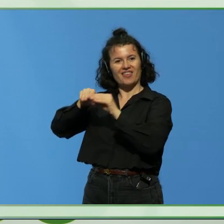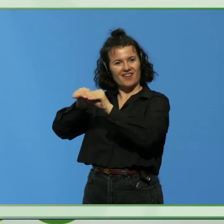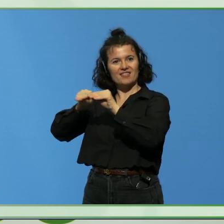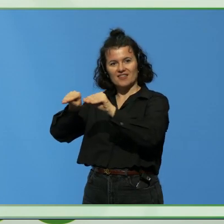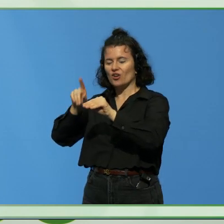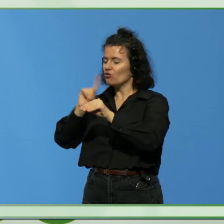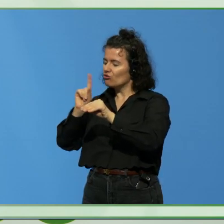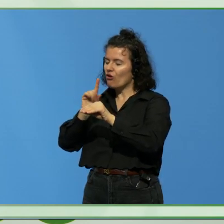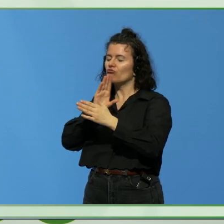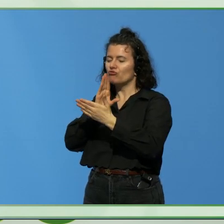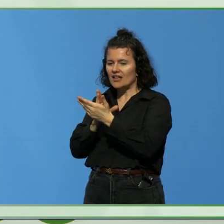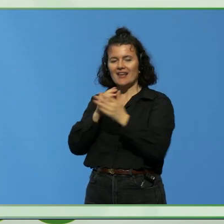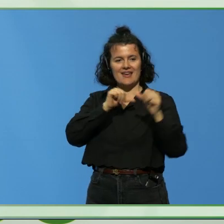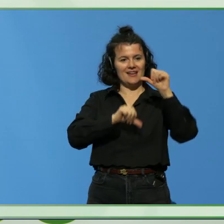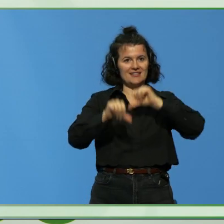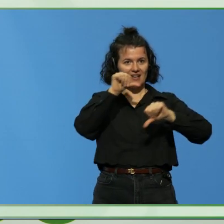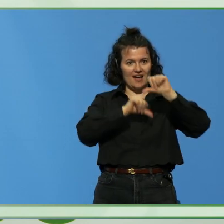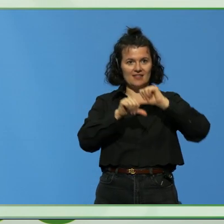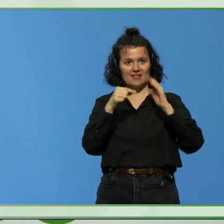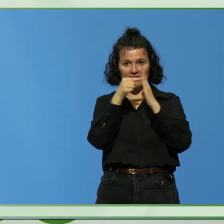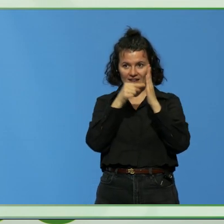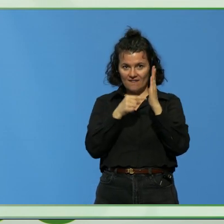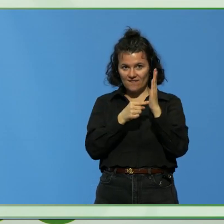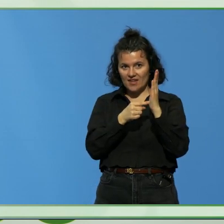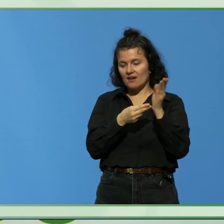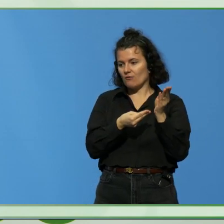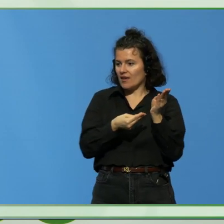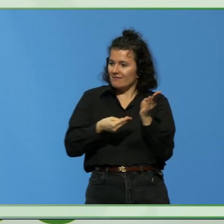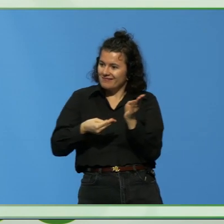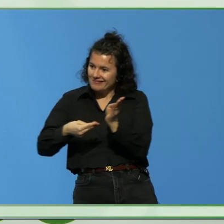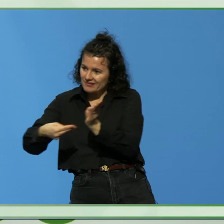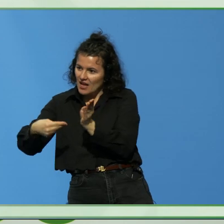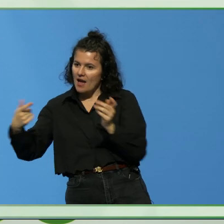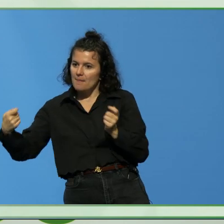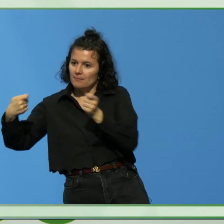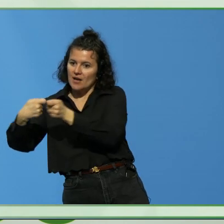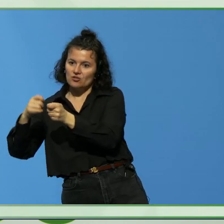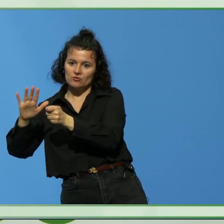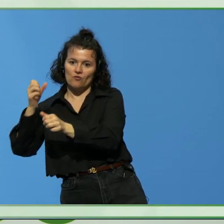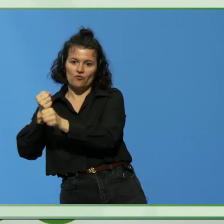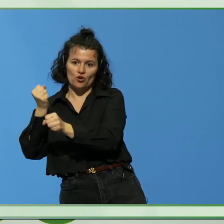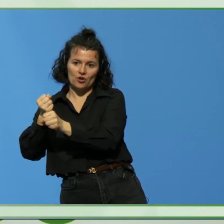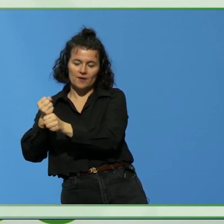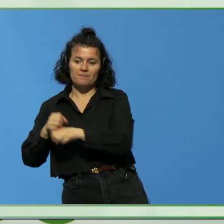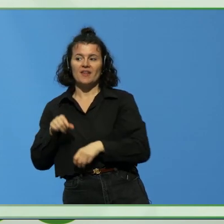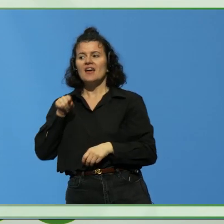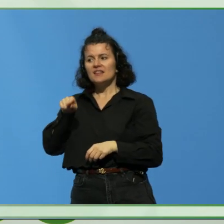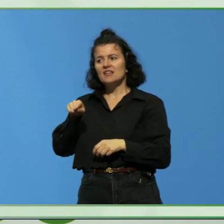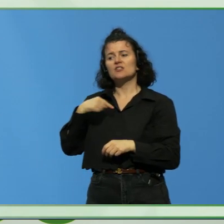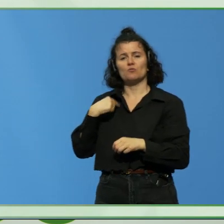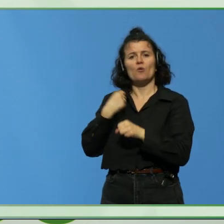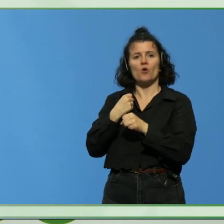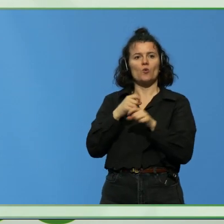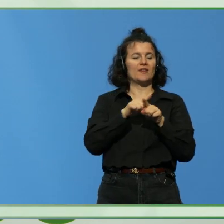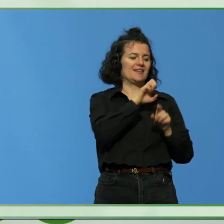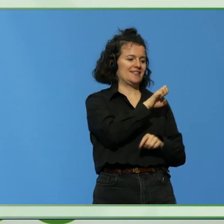with this scientific approach, which has been proven to work, not just in this program, but in other programs that we run at SeedStars from different